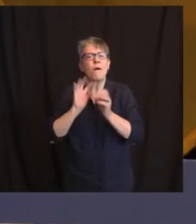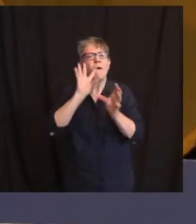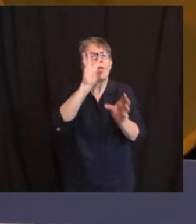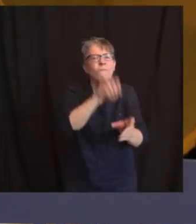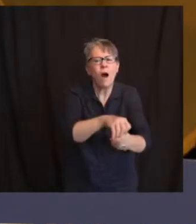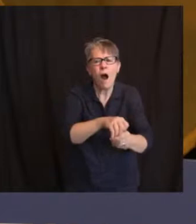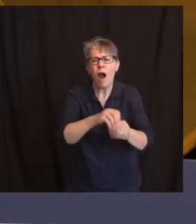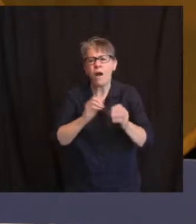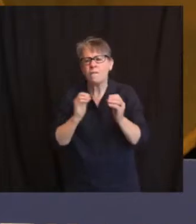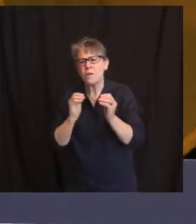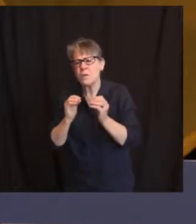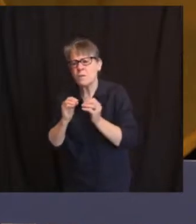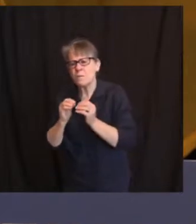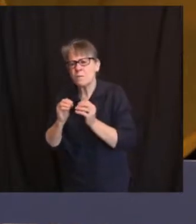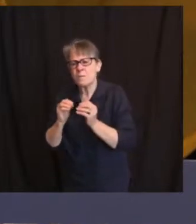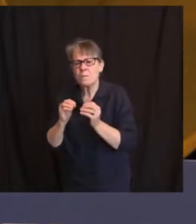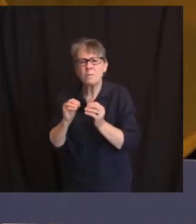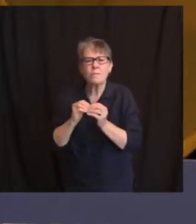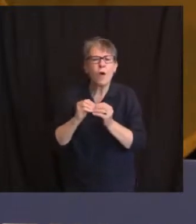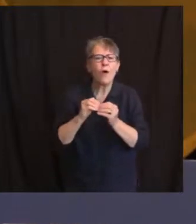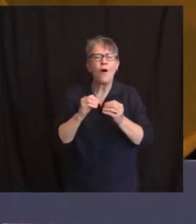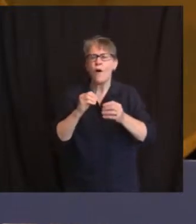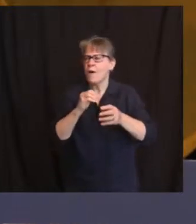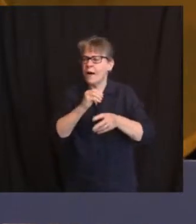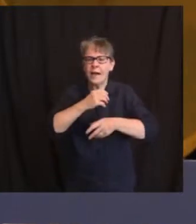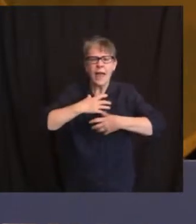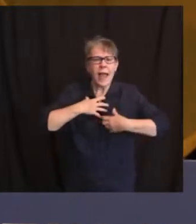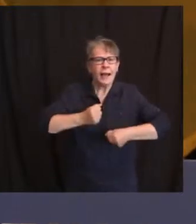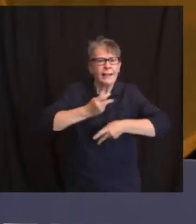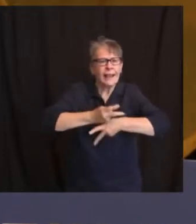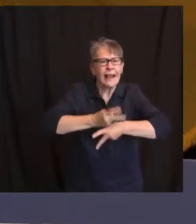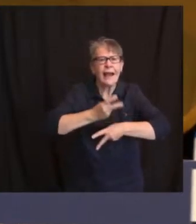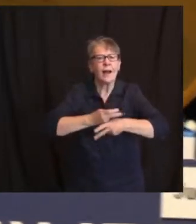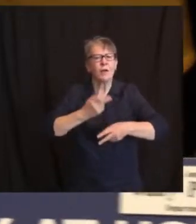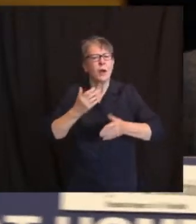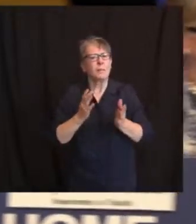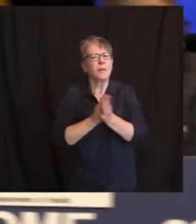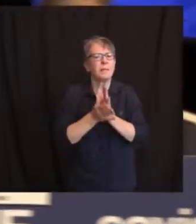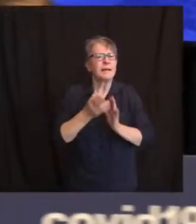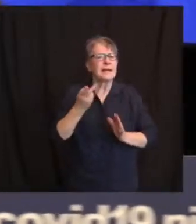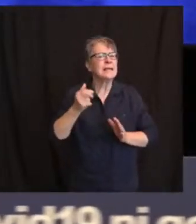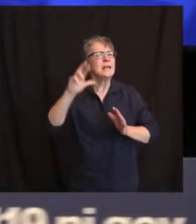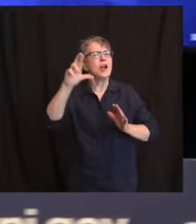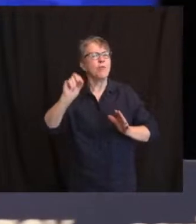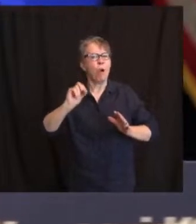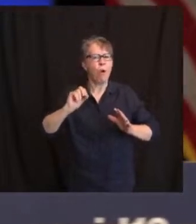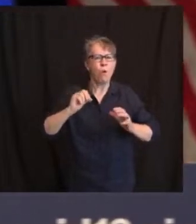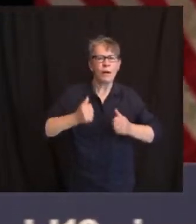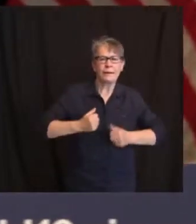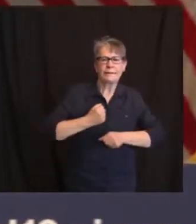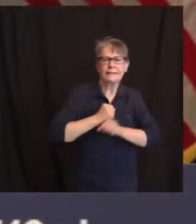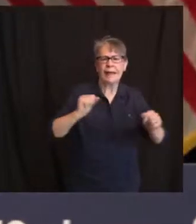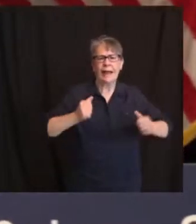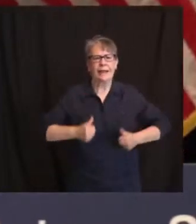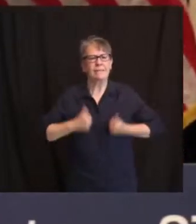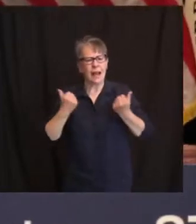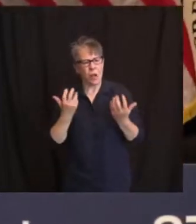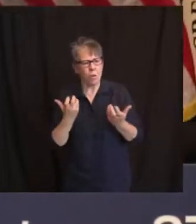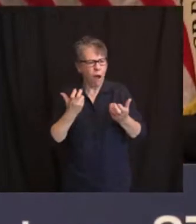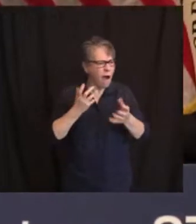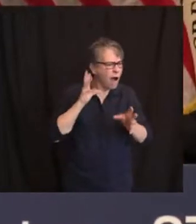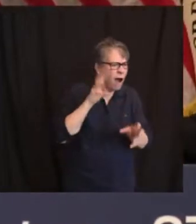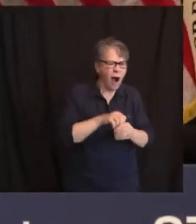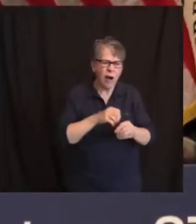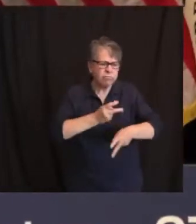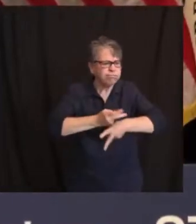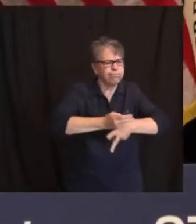is remarkable. So it's something you want to be part of. In the face of, without question, risks that each and every one of